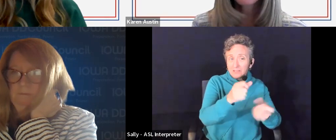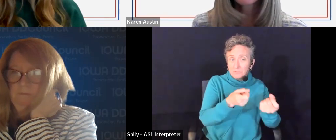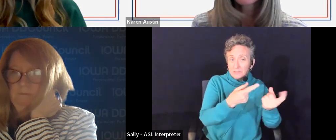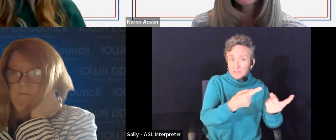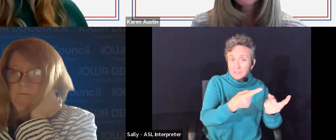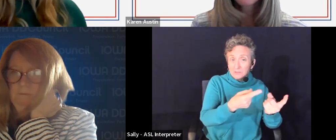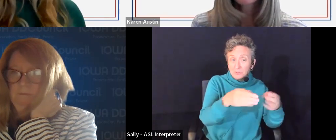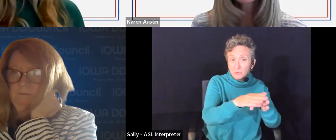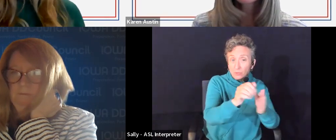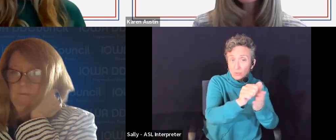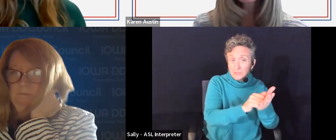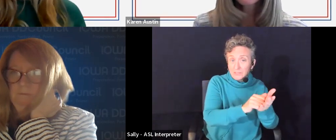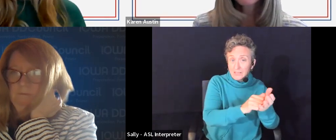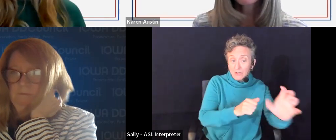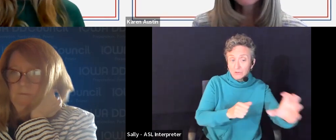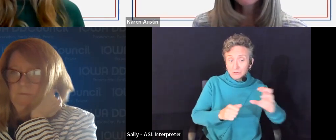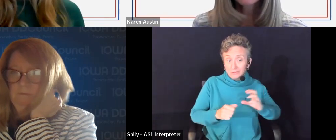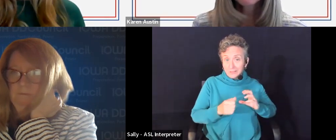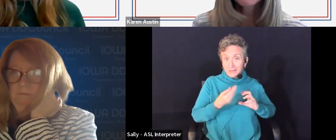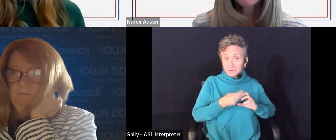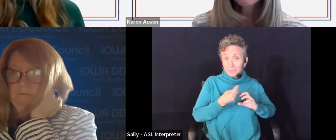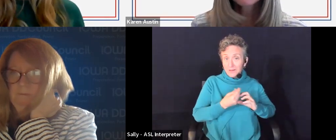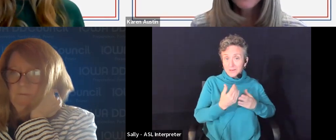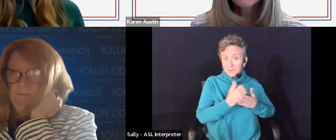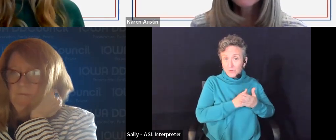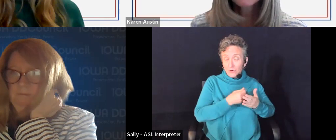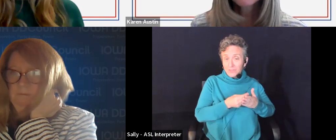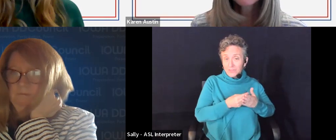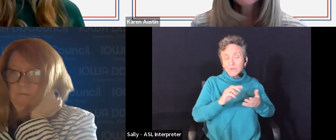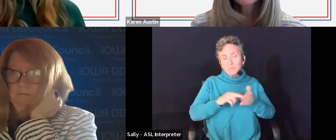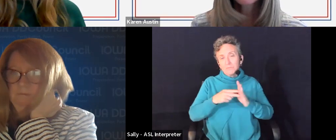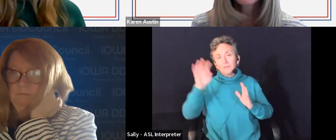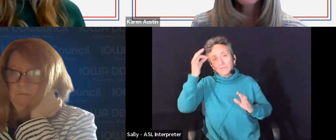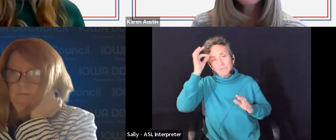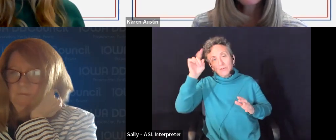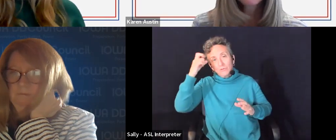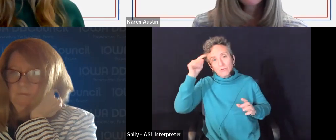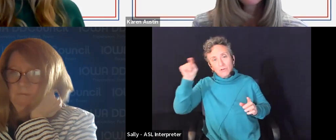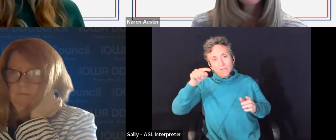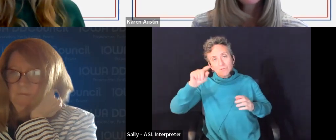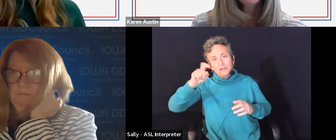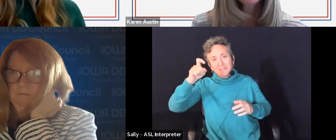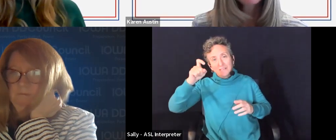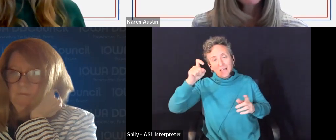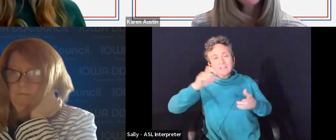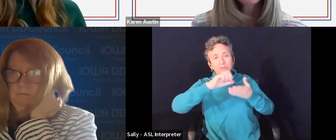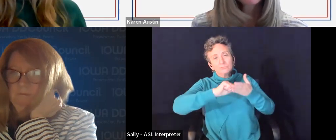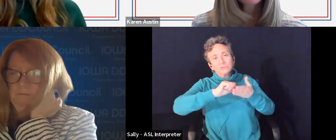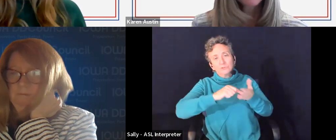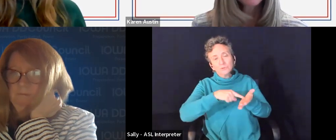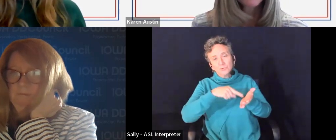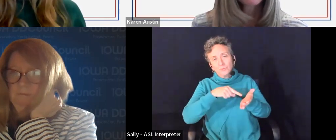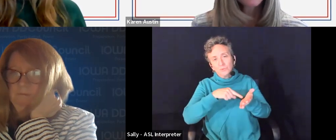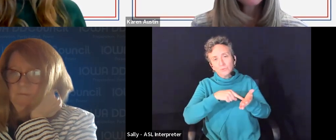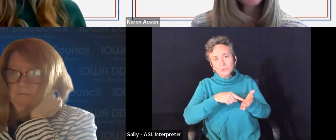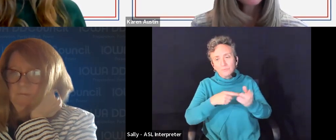there would be, on any income that was earned, there would be federal taxes that would be due. Alicia, remind me, do you know off